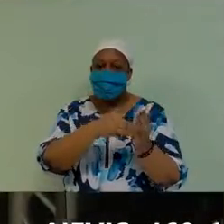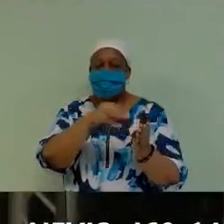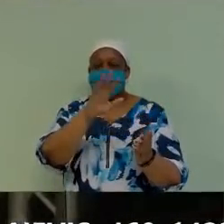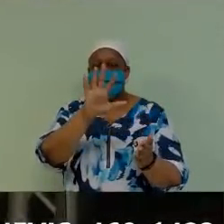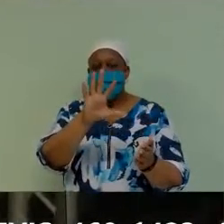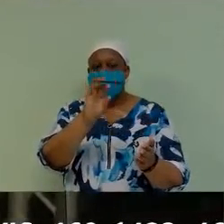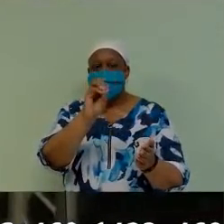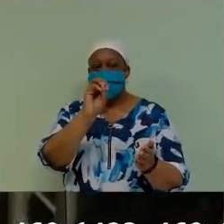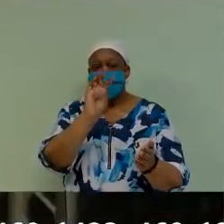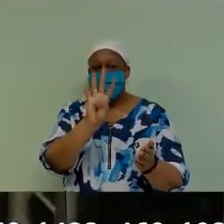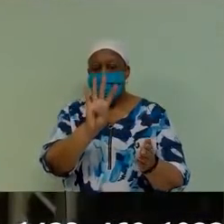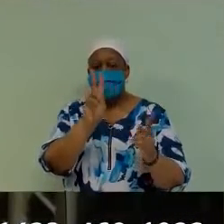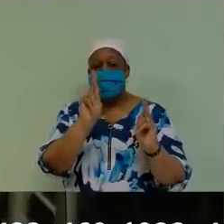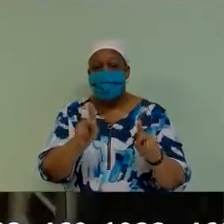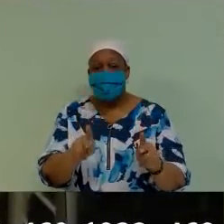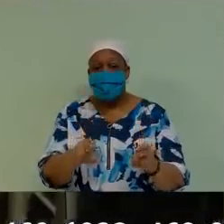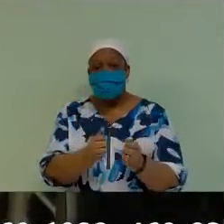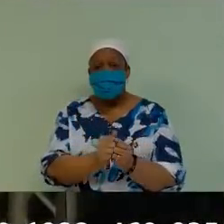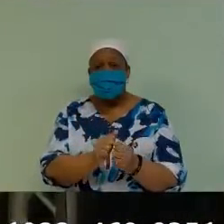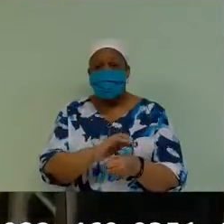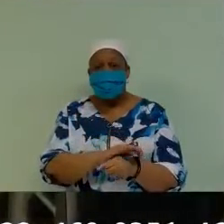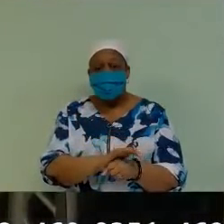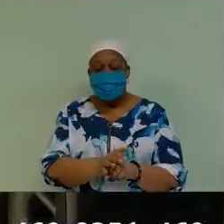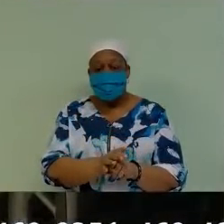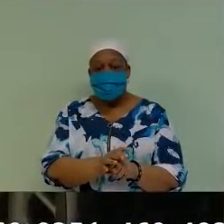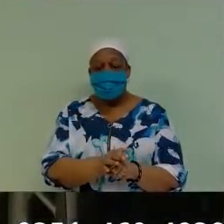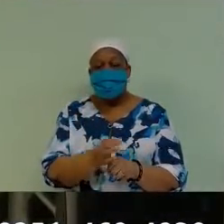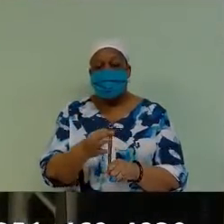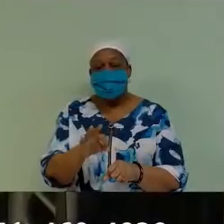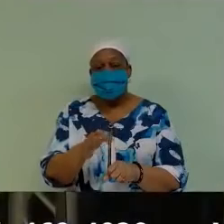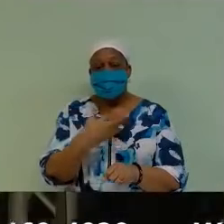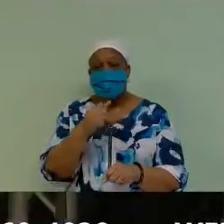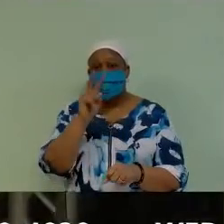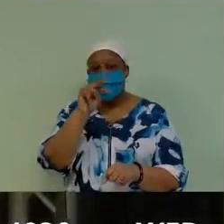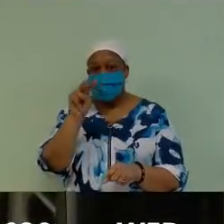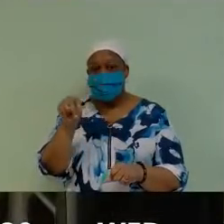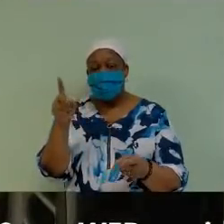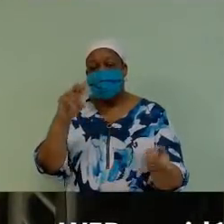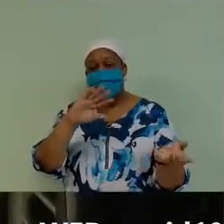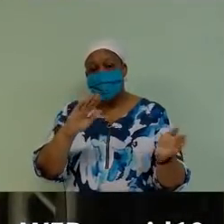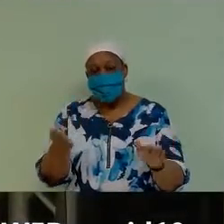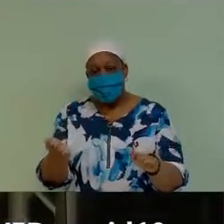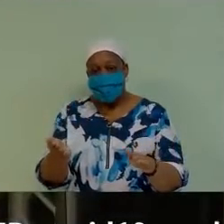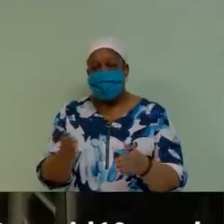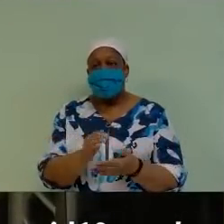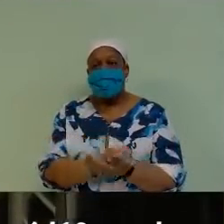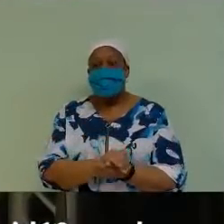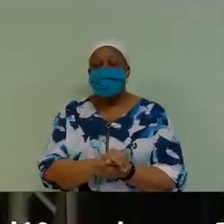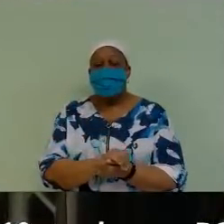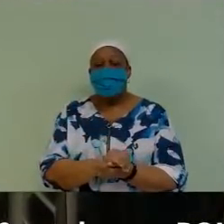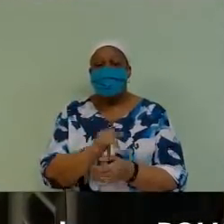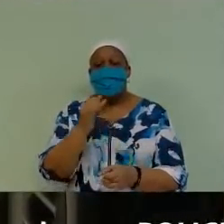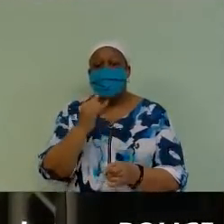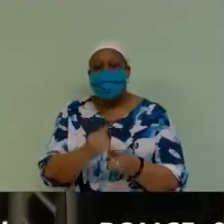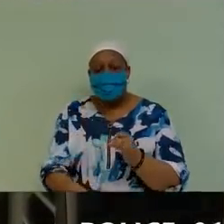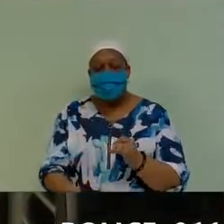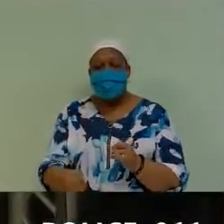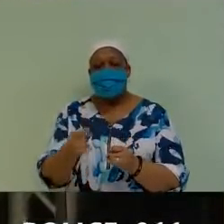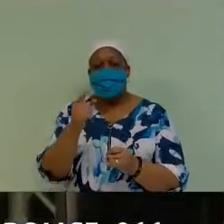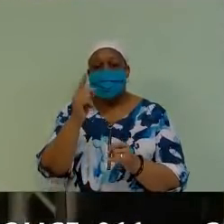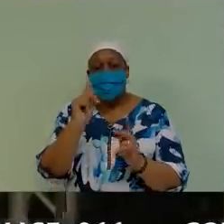1,504 cases and 22 deaths. And the last confirmed case in New Zealand was